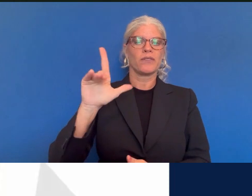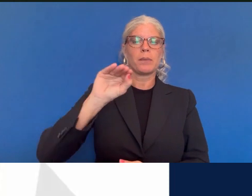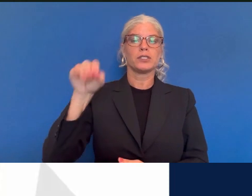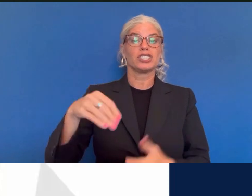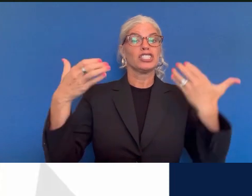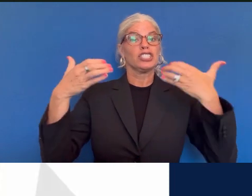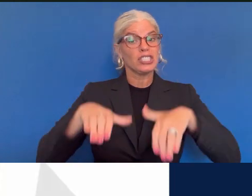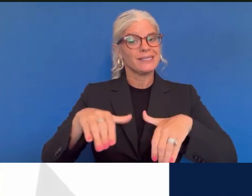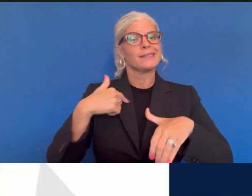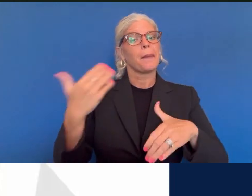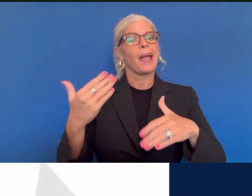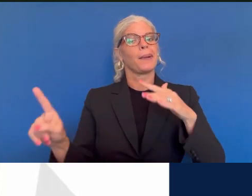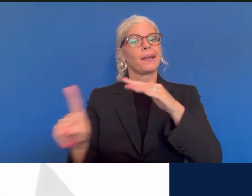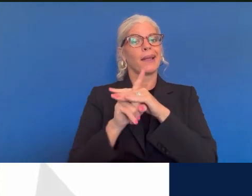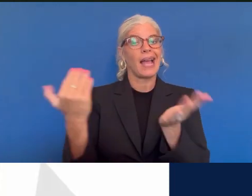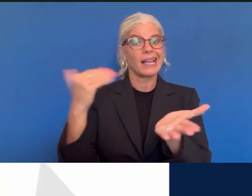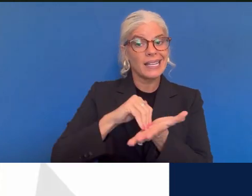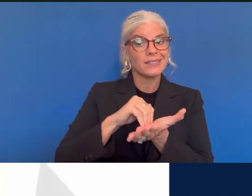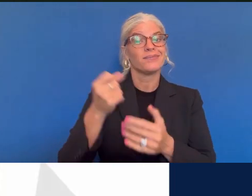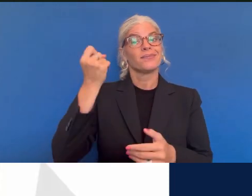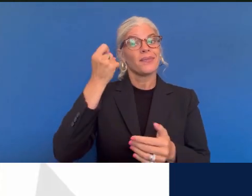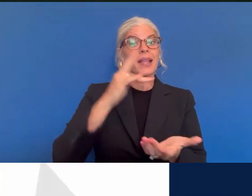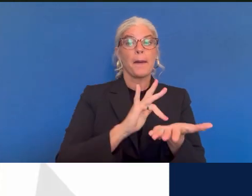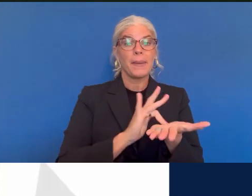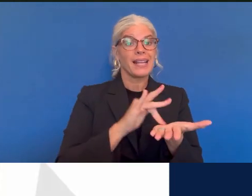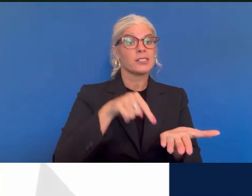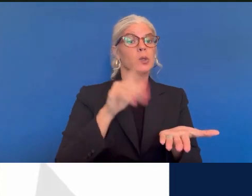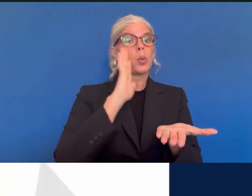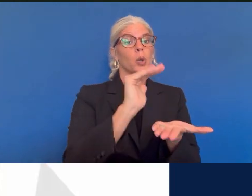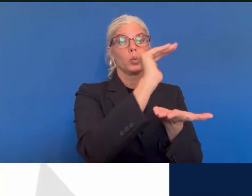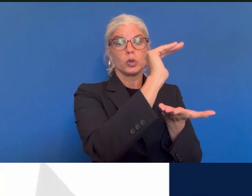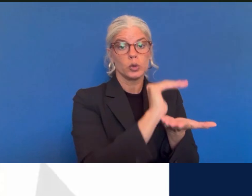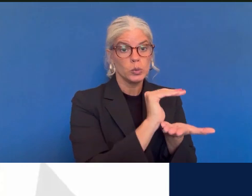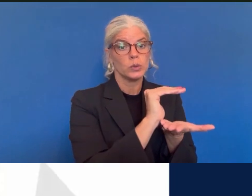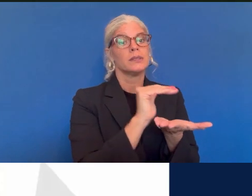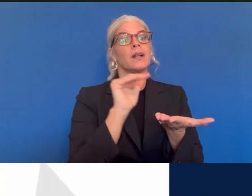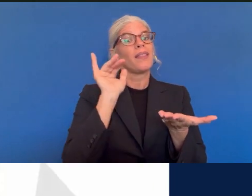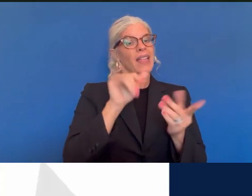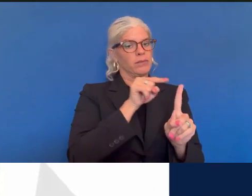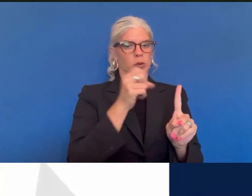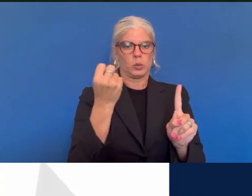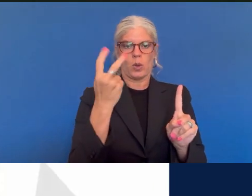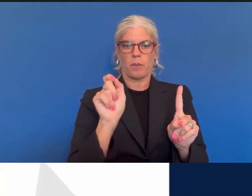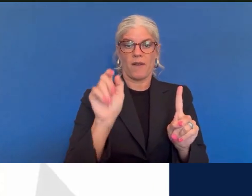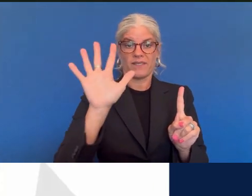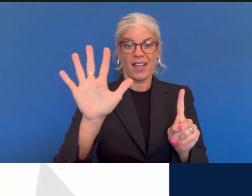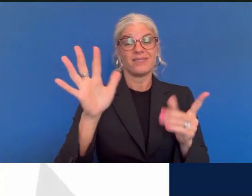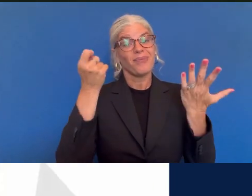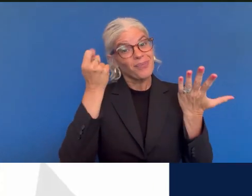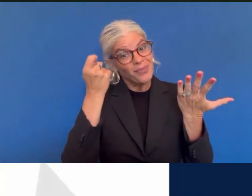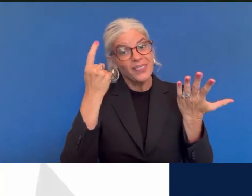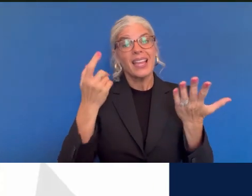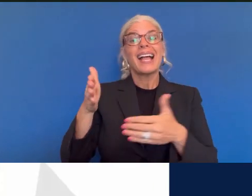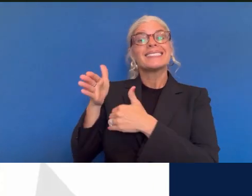to 12.5%. However, the side effects had a lot to do with bone density and sitting